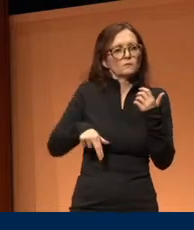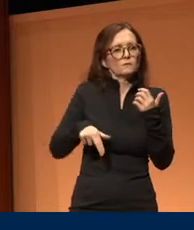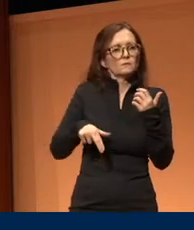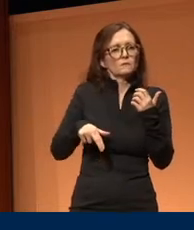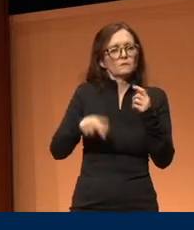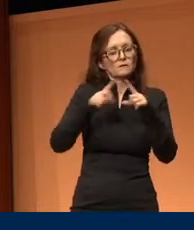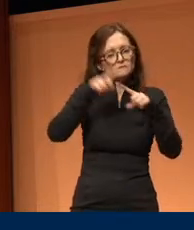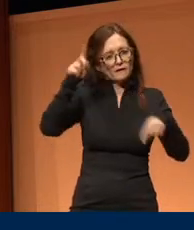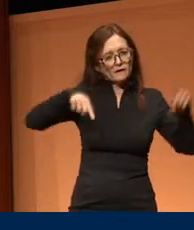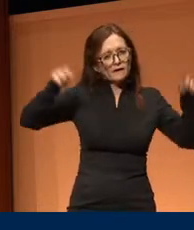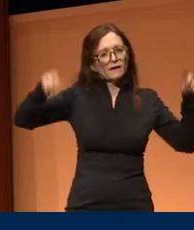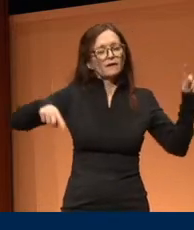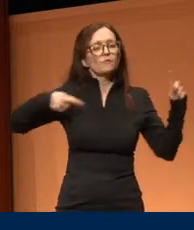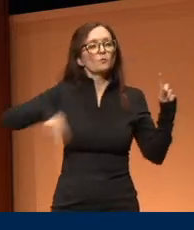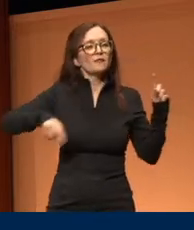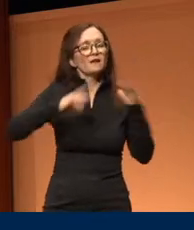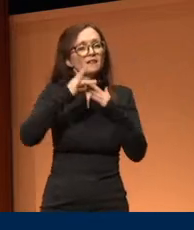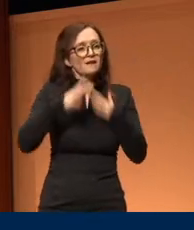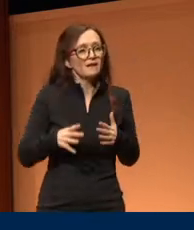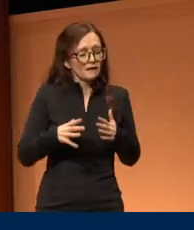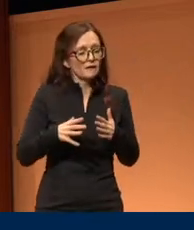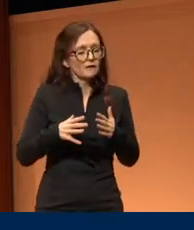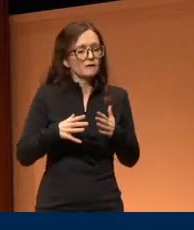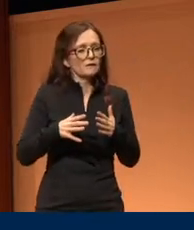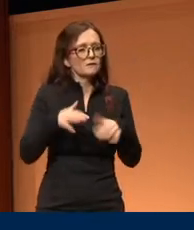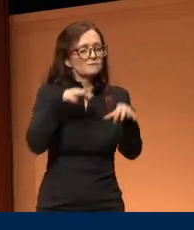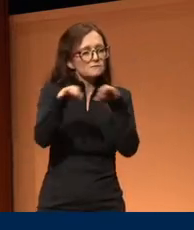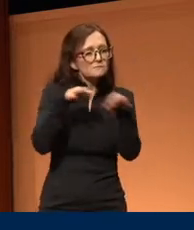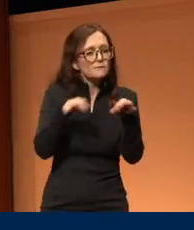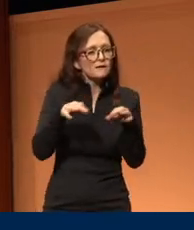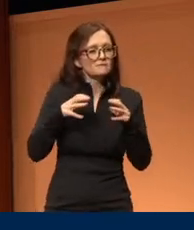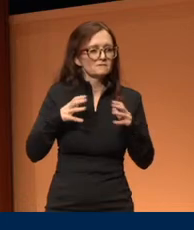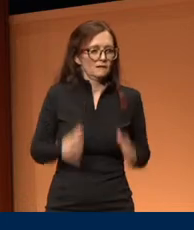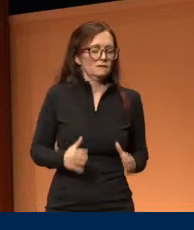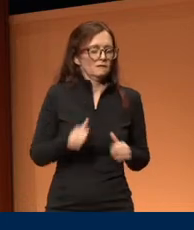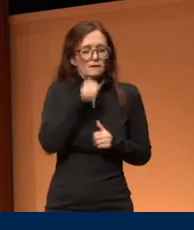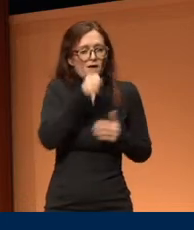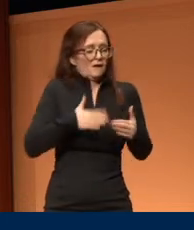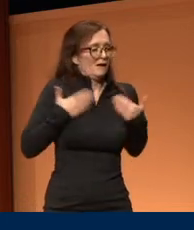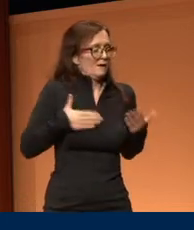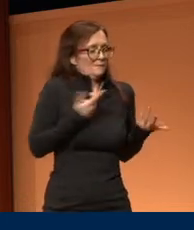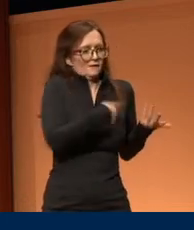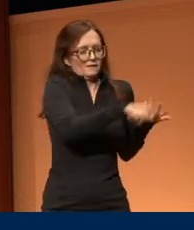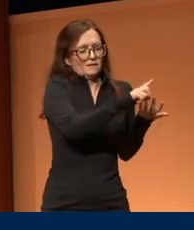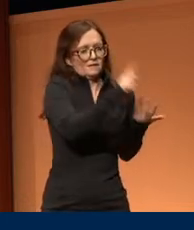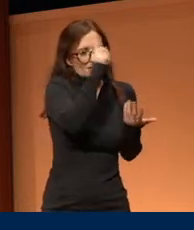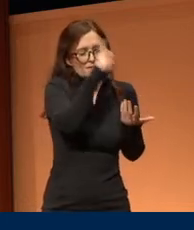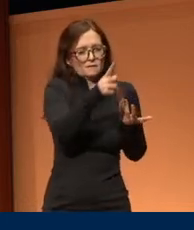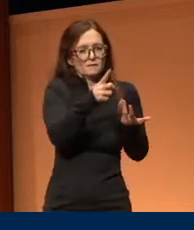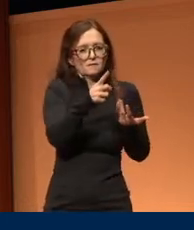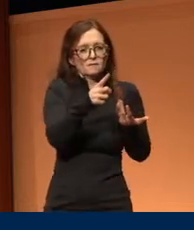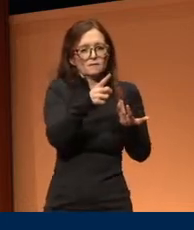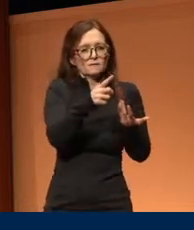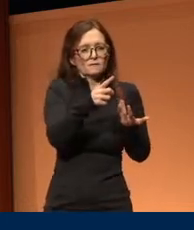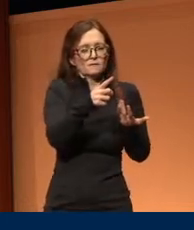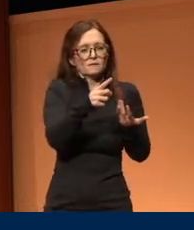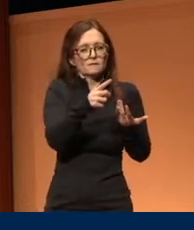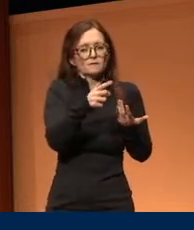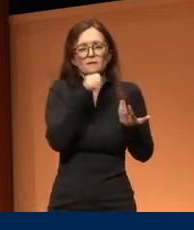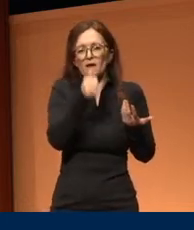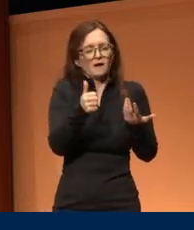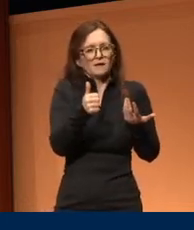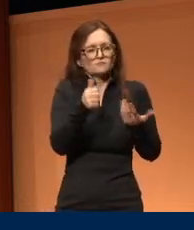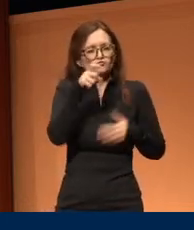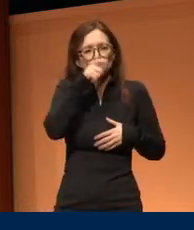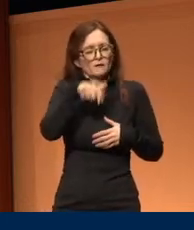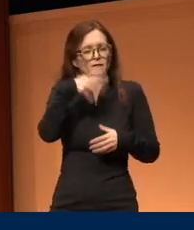range of religious leaders come and address the citizens, but some of the citizens were not happy about it. They thought, it's outside the public reason, you